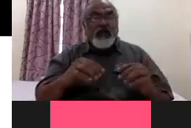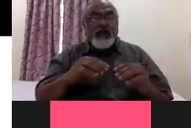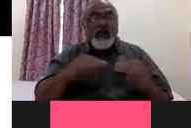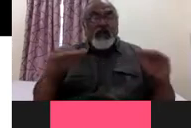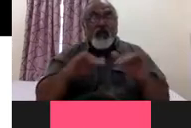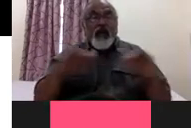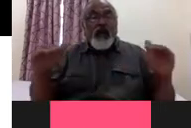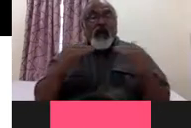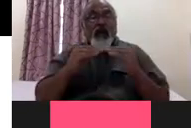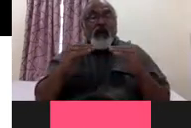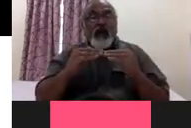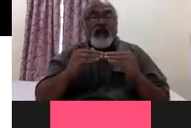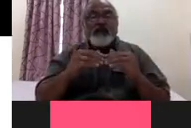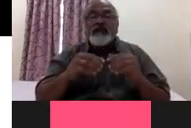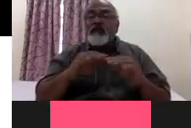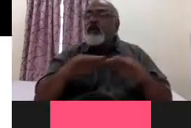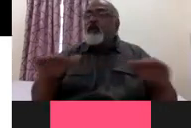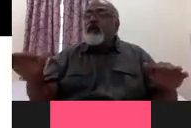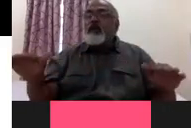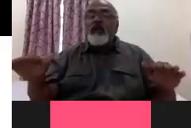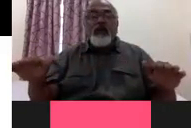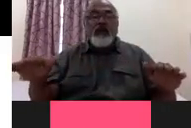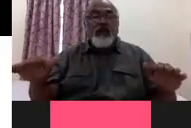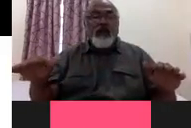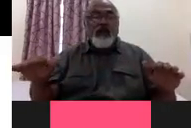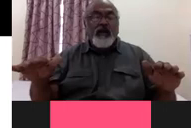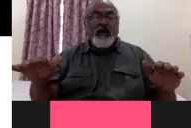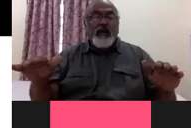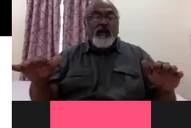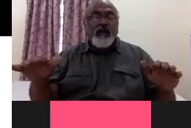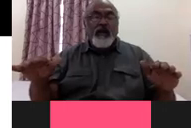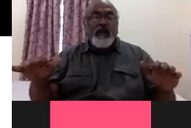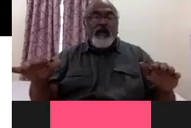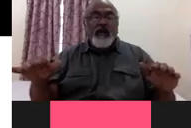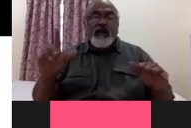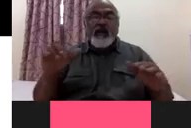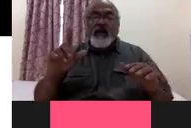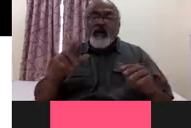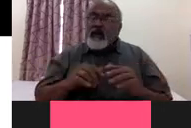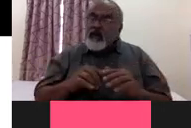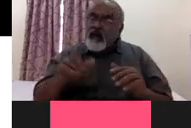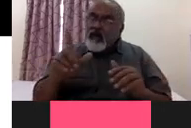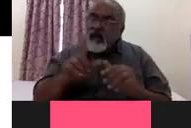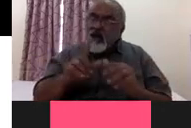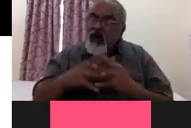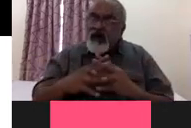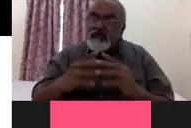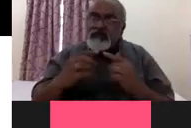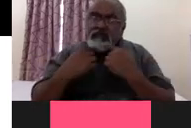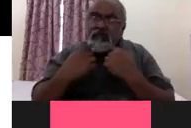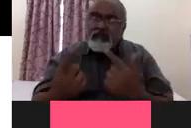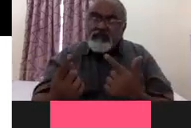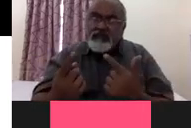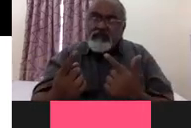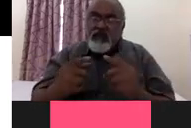means giving equal chances. For example, the law which says that every child